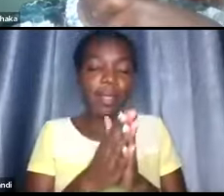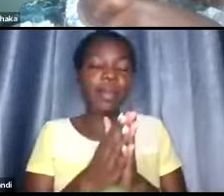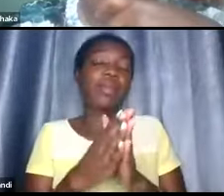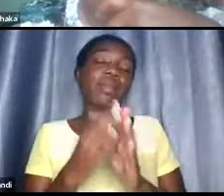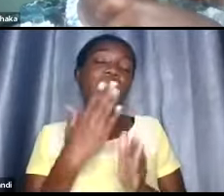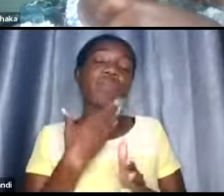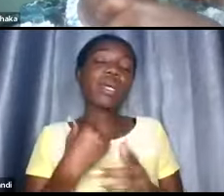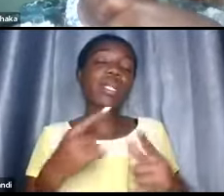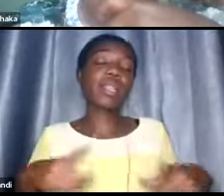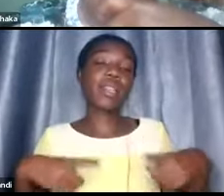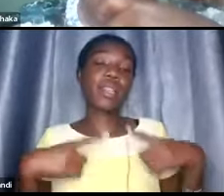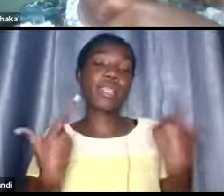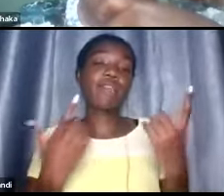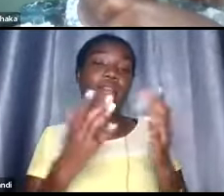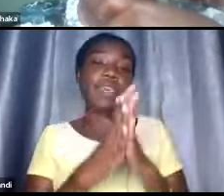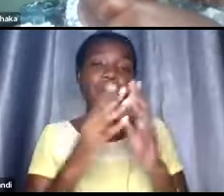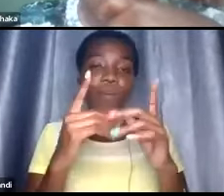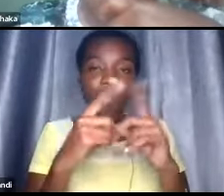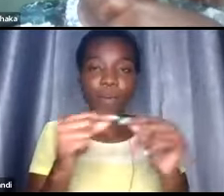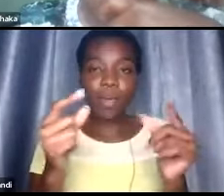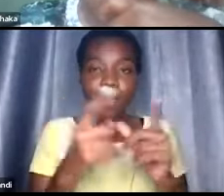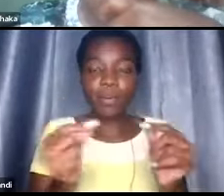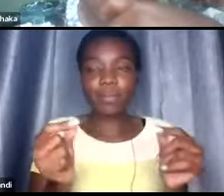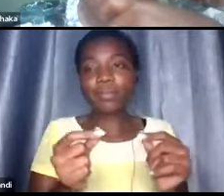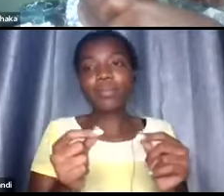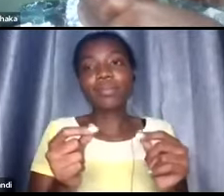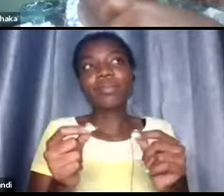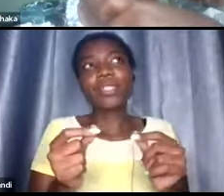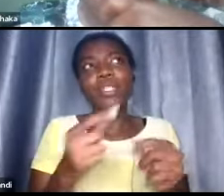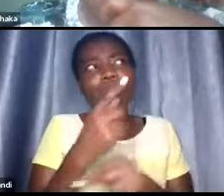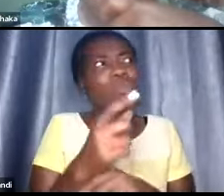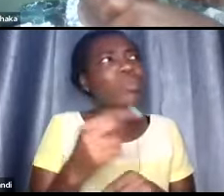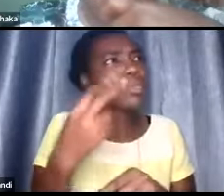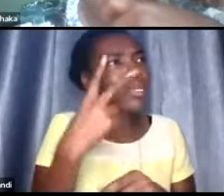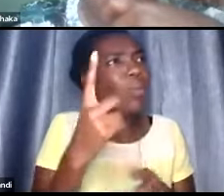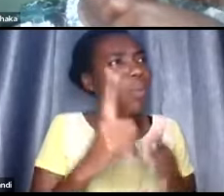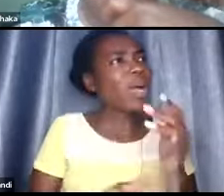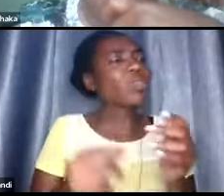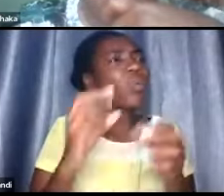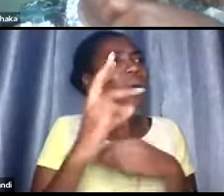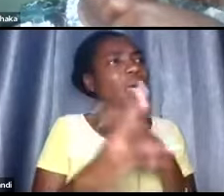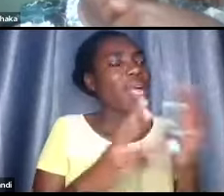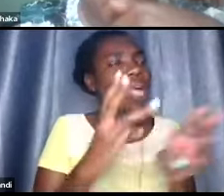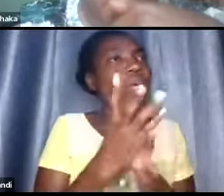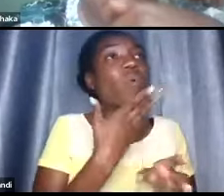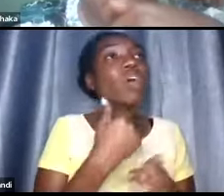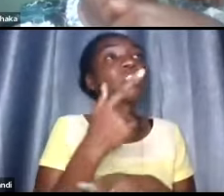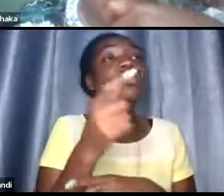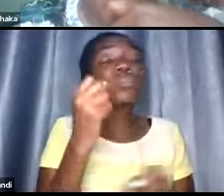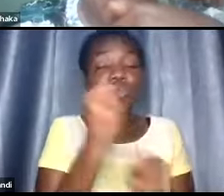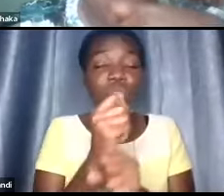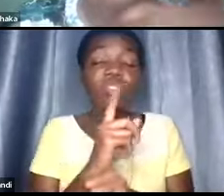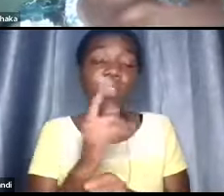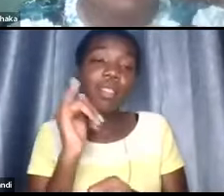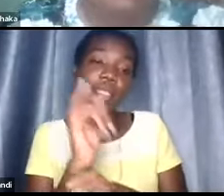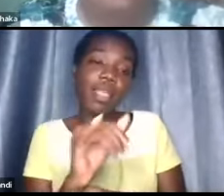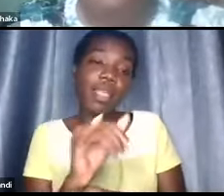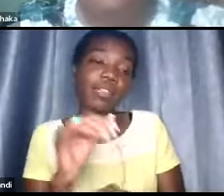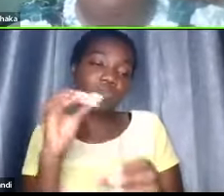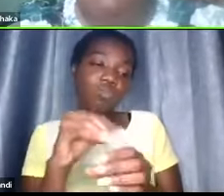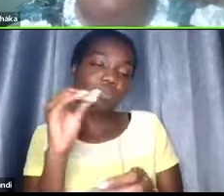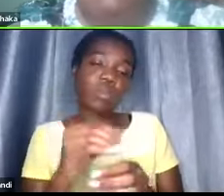the word, what the word needs you to do. So I think that is my contribution. Thank you.